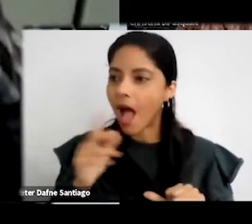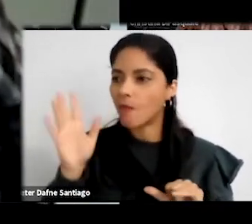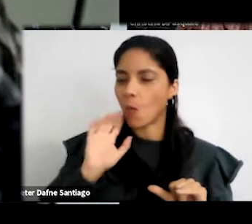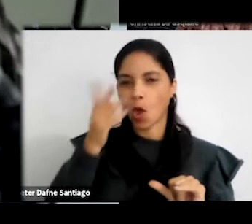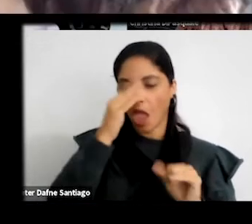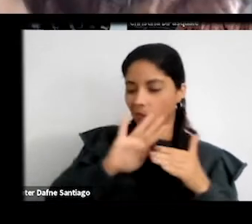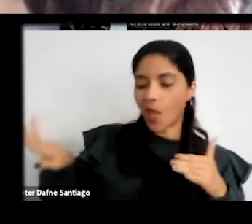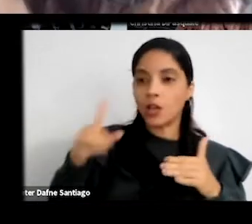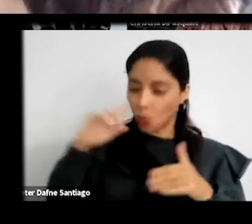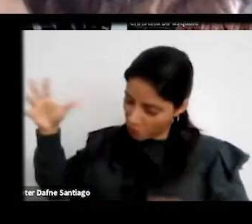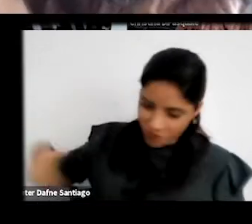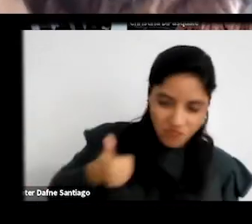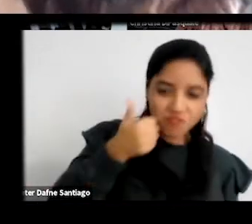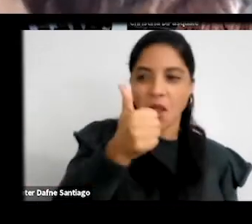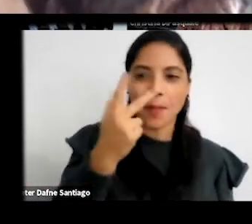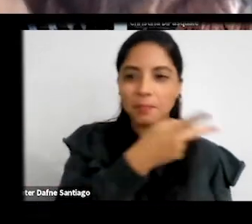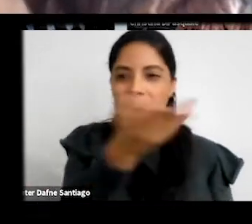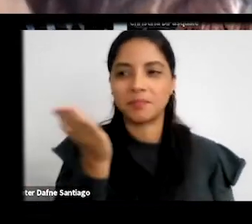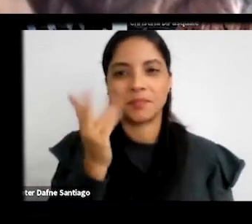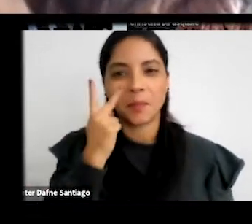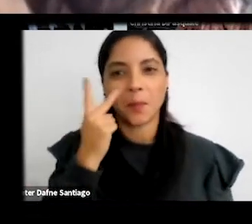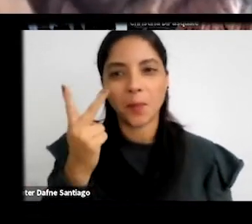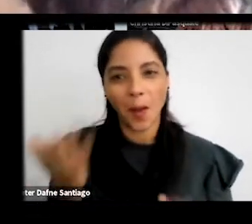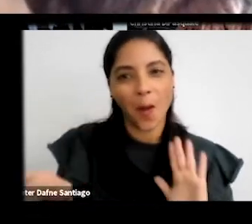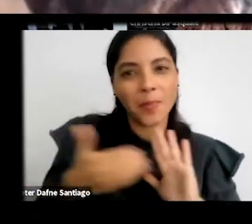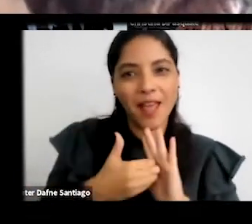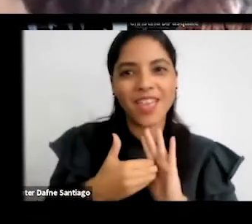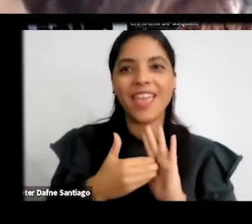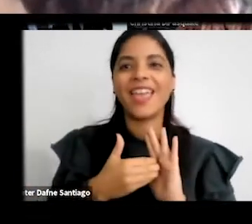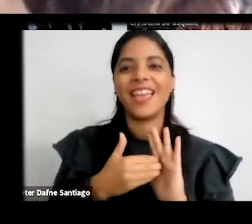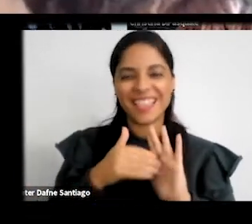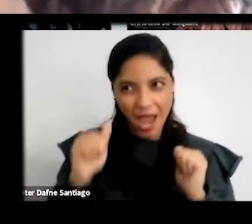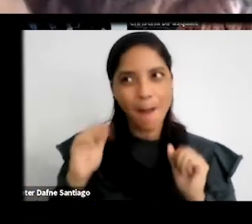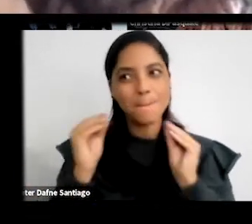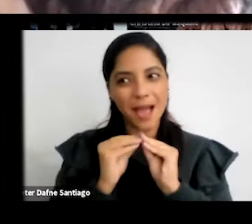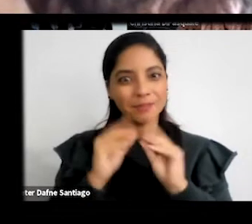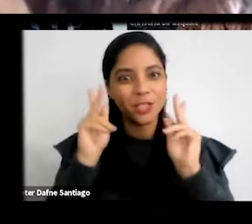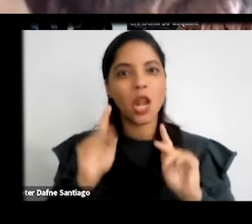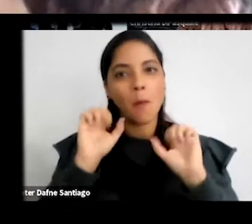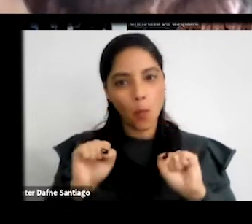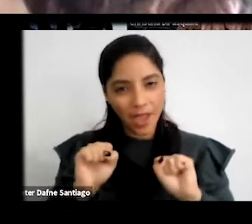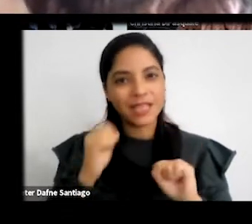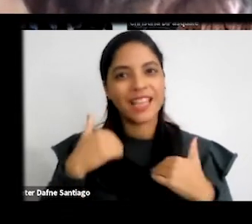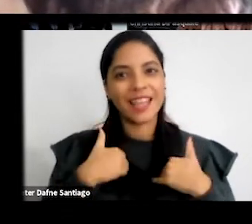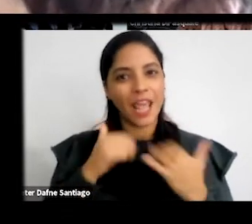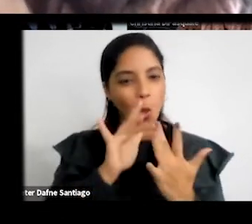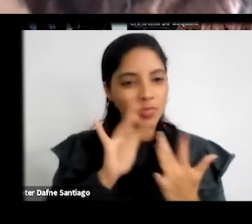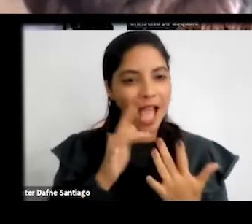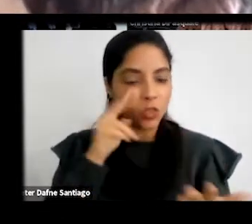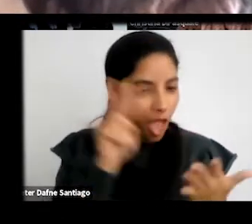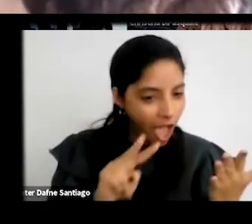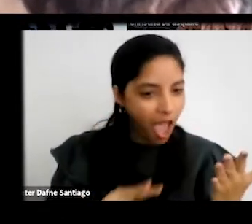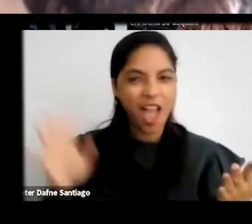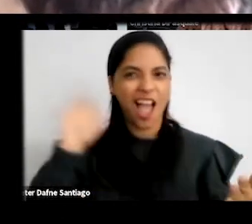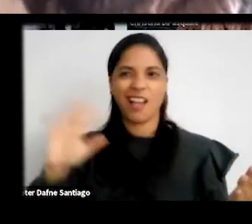research, Realidades is now more available than it's been for a couple of decades. Like, people saw that there was interest in this,